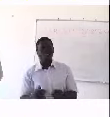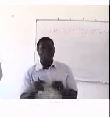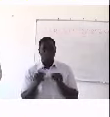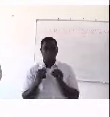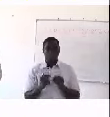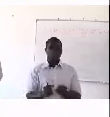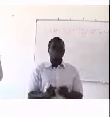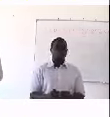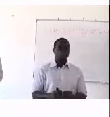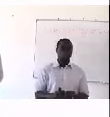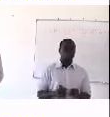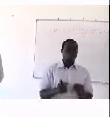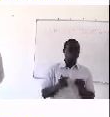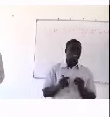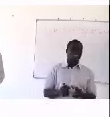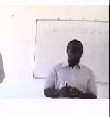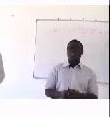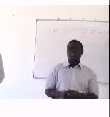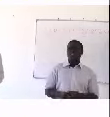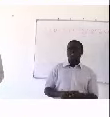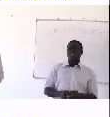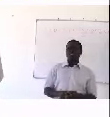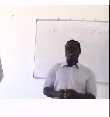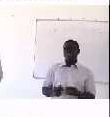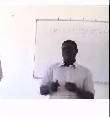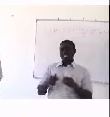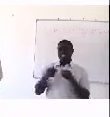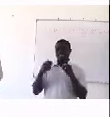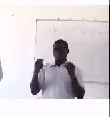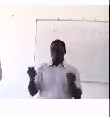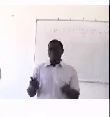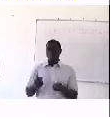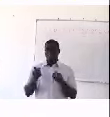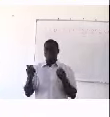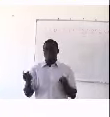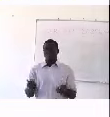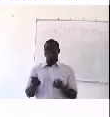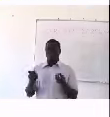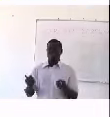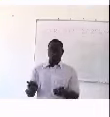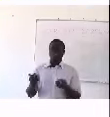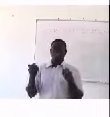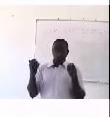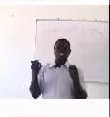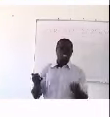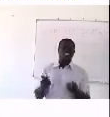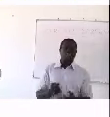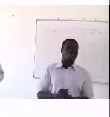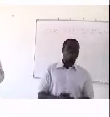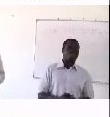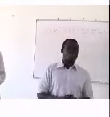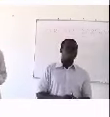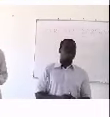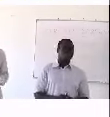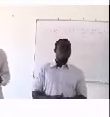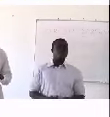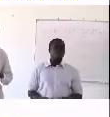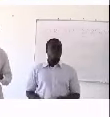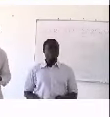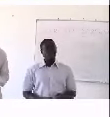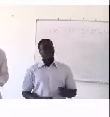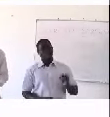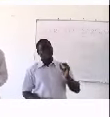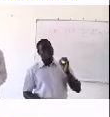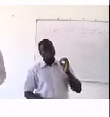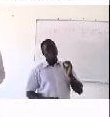you know, it's appealing or it's pleasant. Sometimes you can, some people, they have that ability to detect that very quickly,